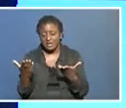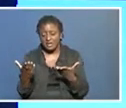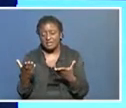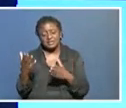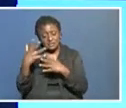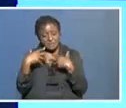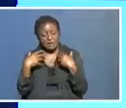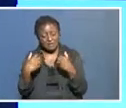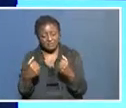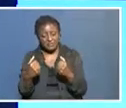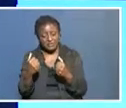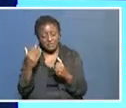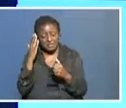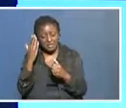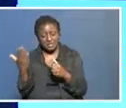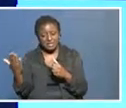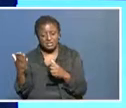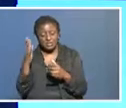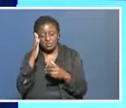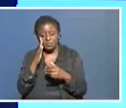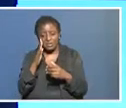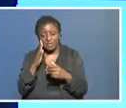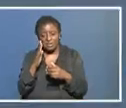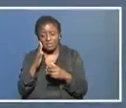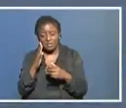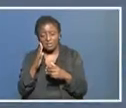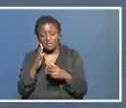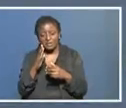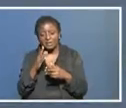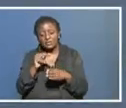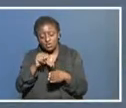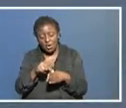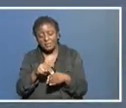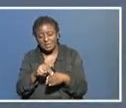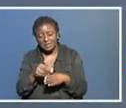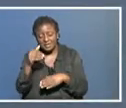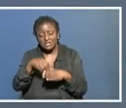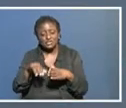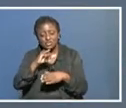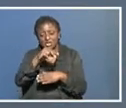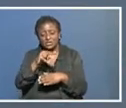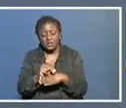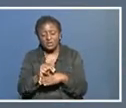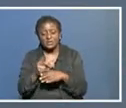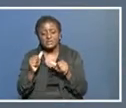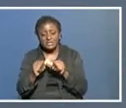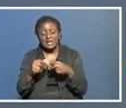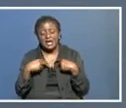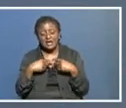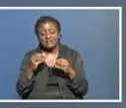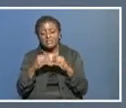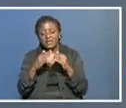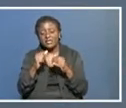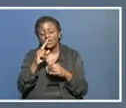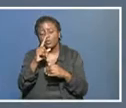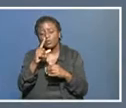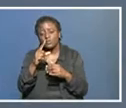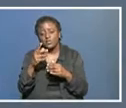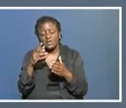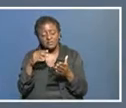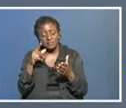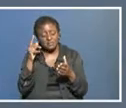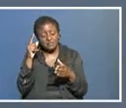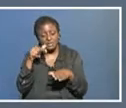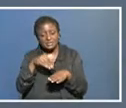back on track by January. Did over 1,000 student visa applications over the last few months, which